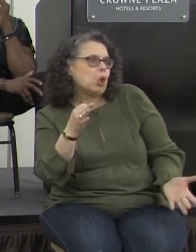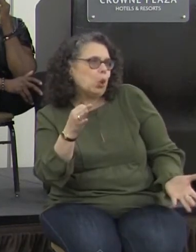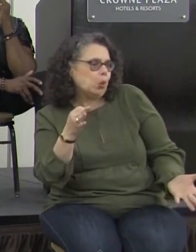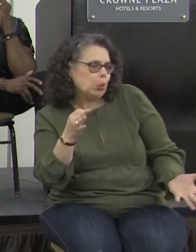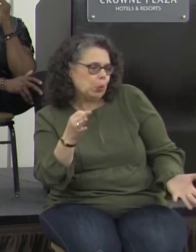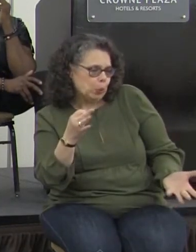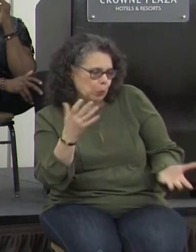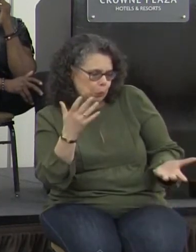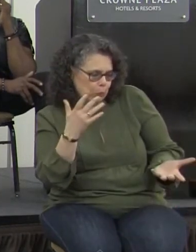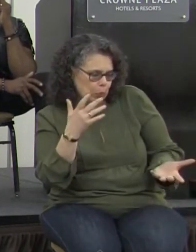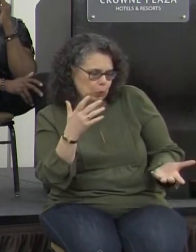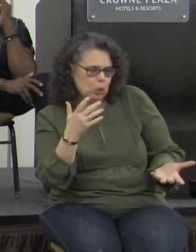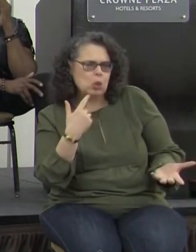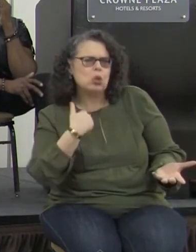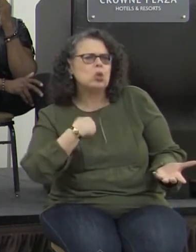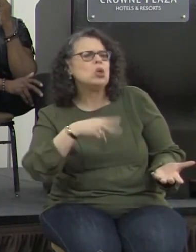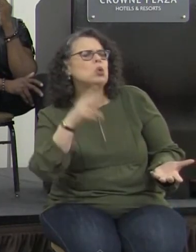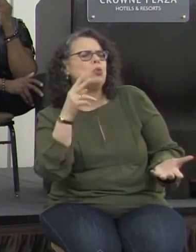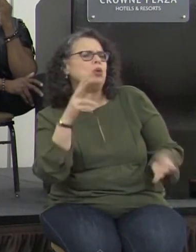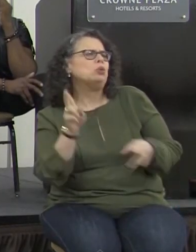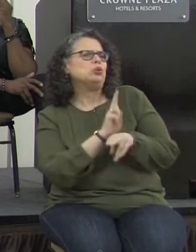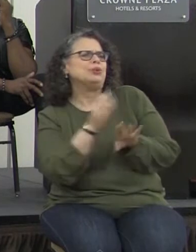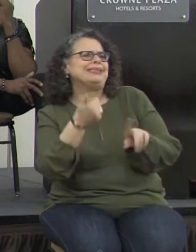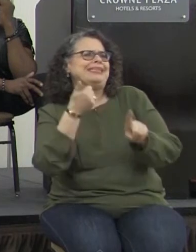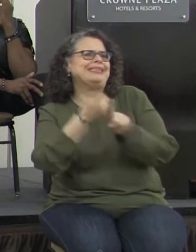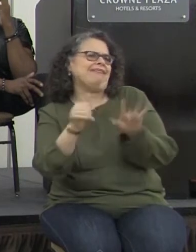we'll go by self-identification.